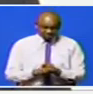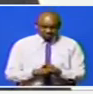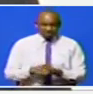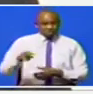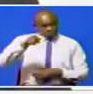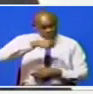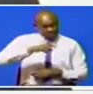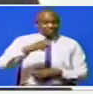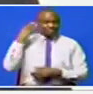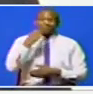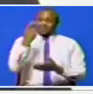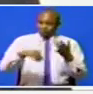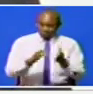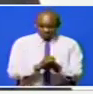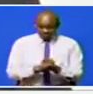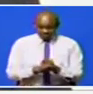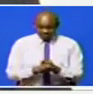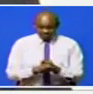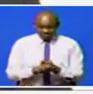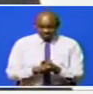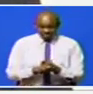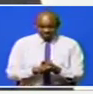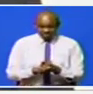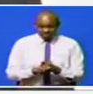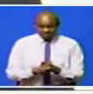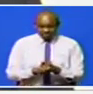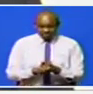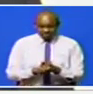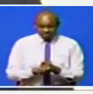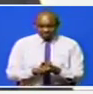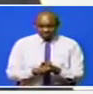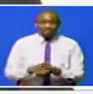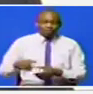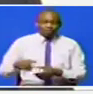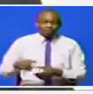had said, and we will, we had said,